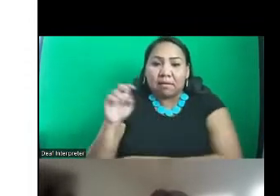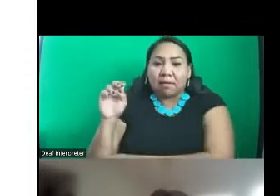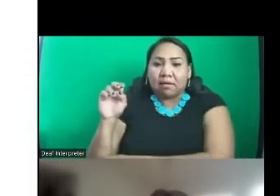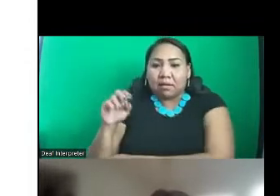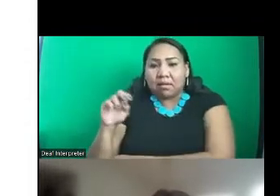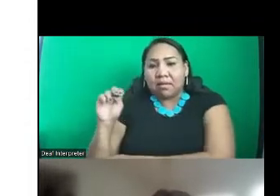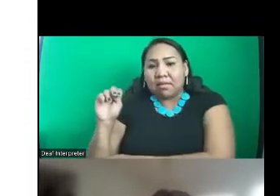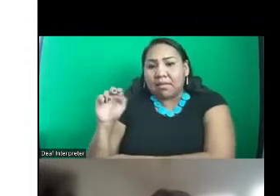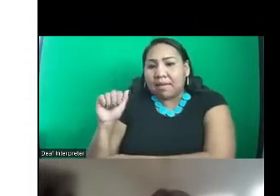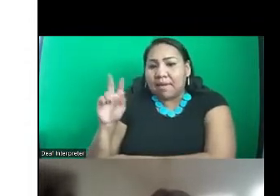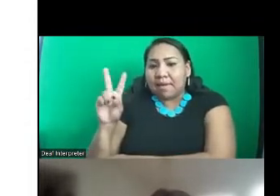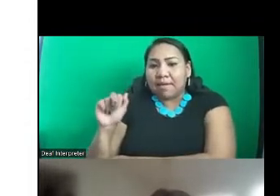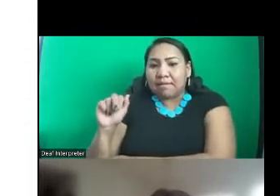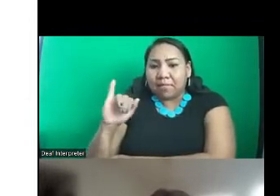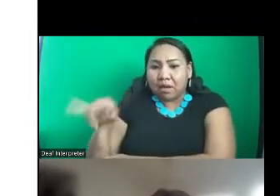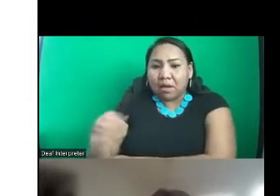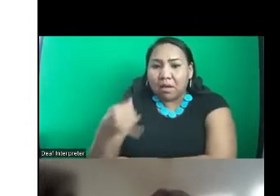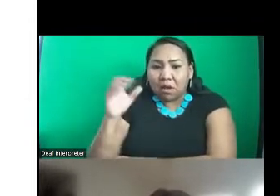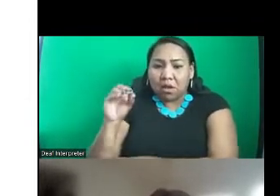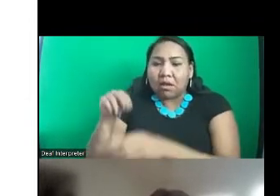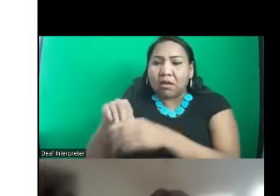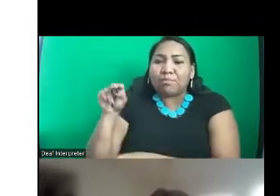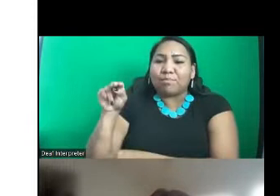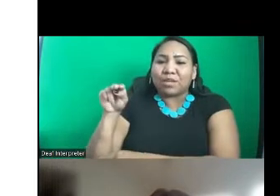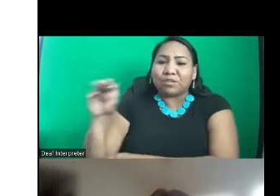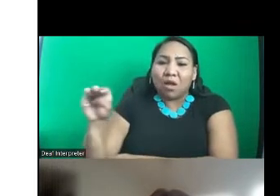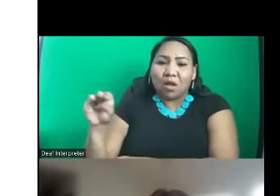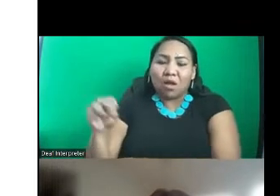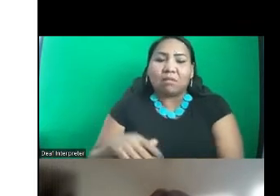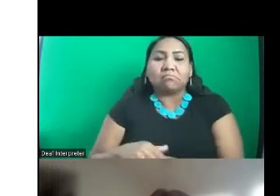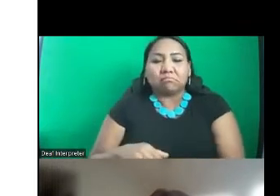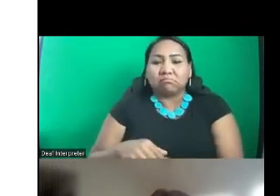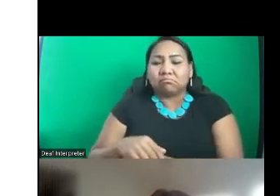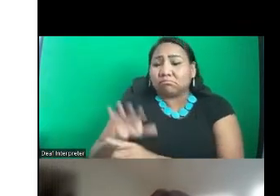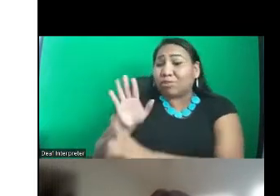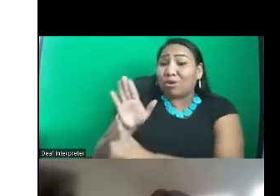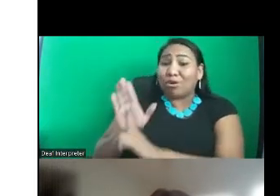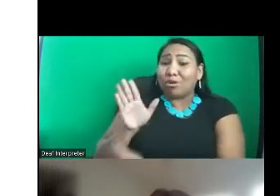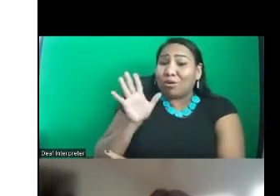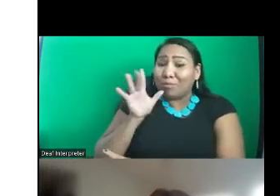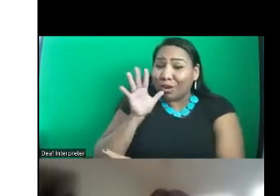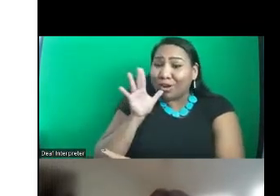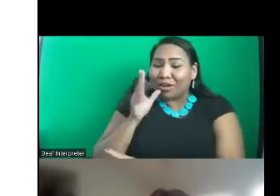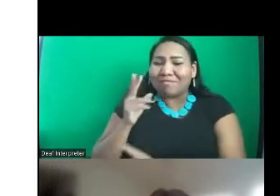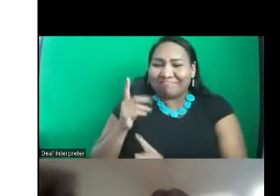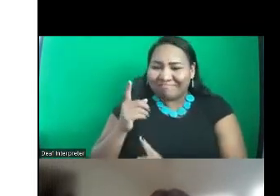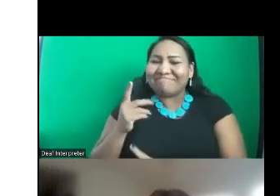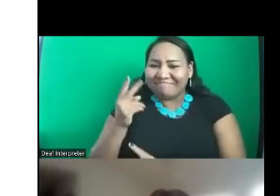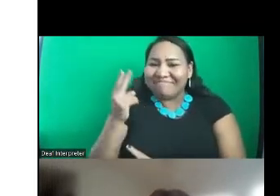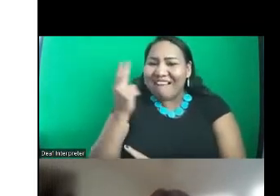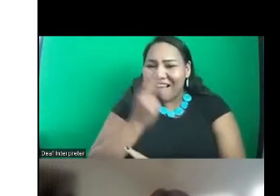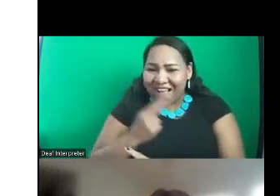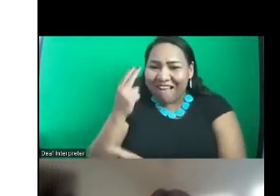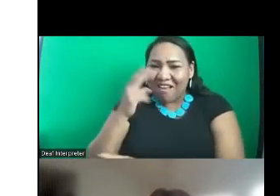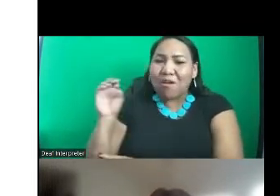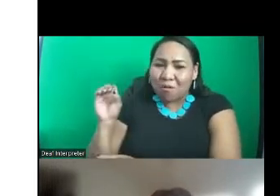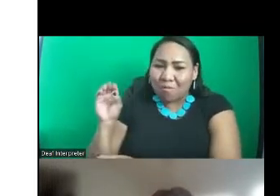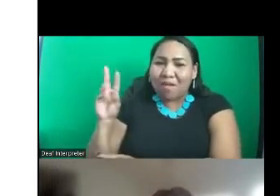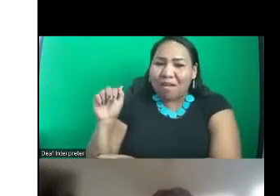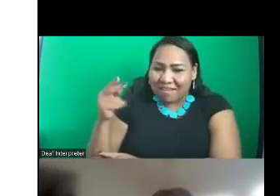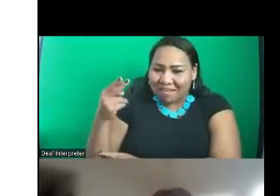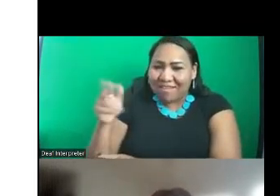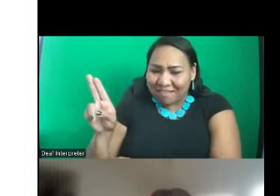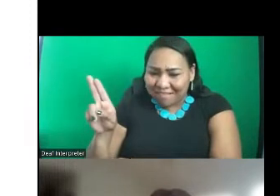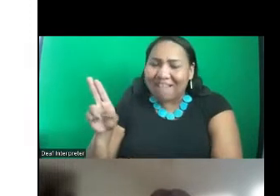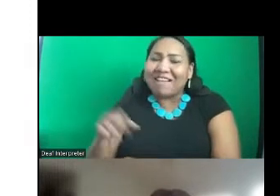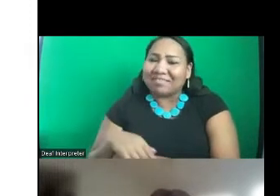full-blooded Kanaka Maoli, or Hawaiian, from Oahu, and her father is Diné Navajo from Coyote